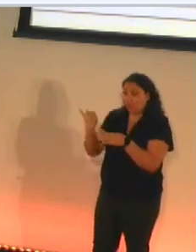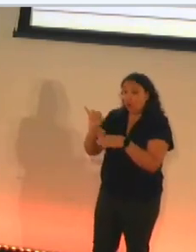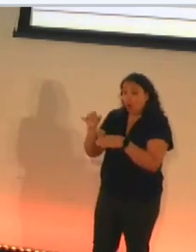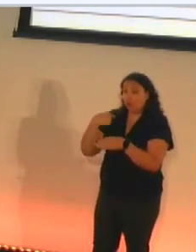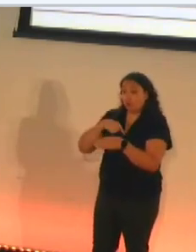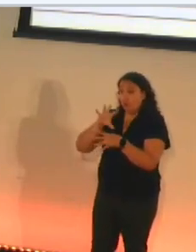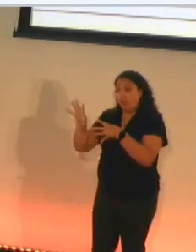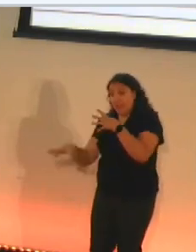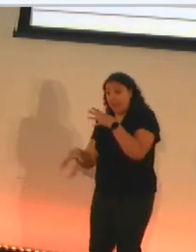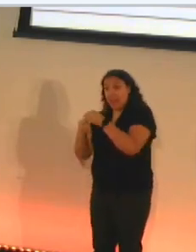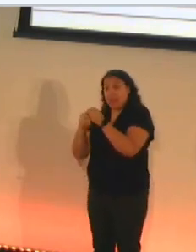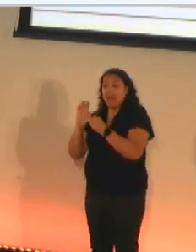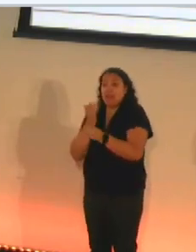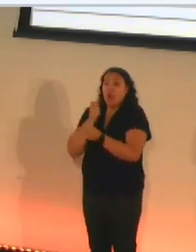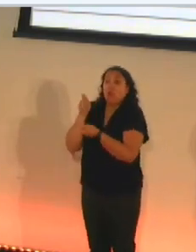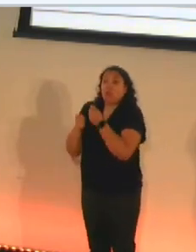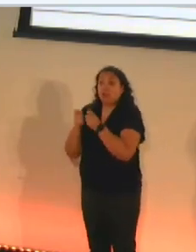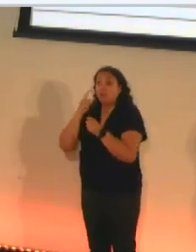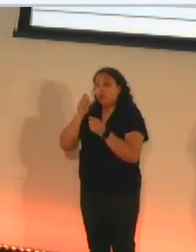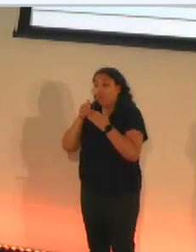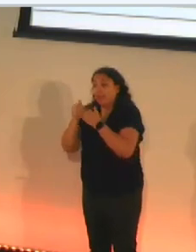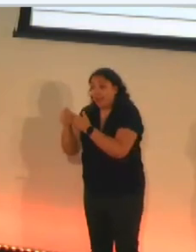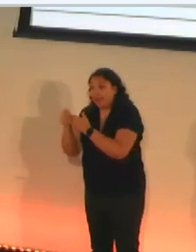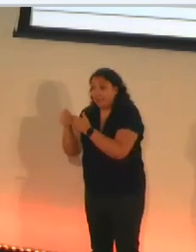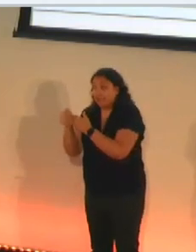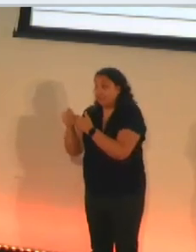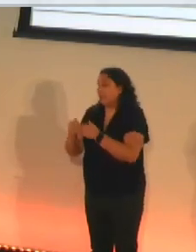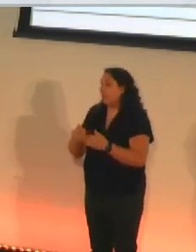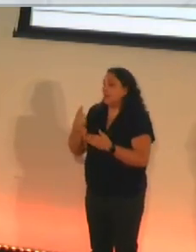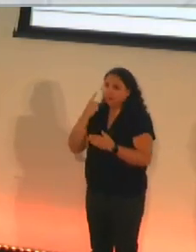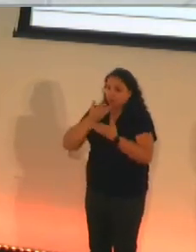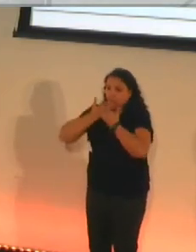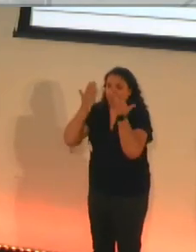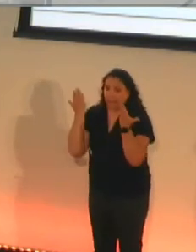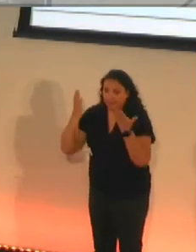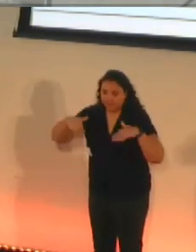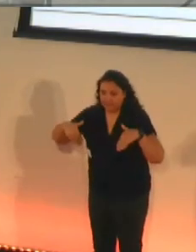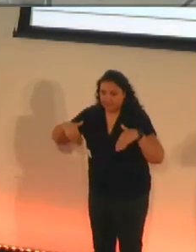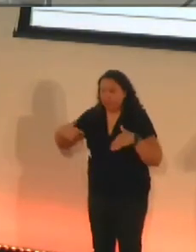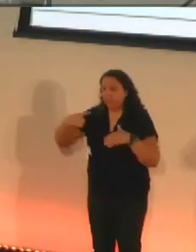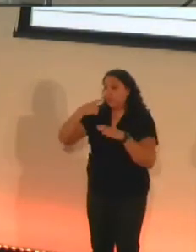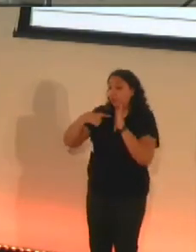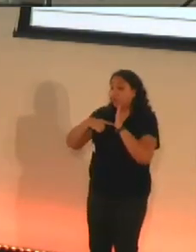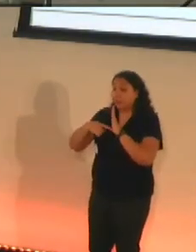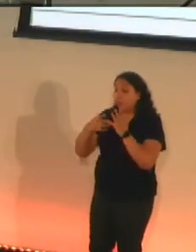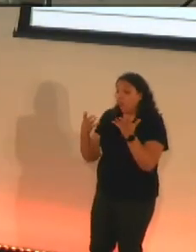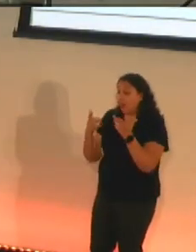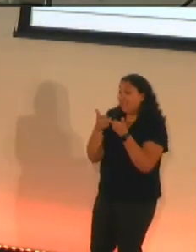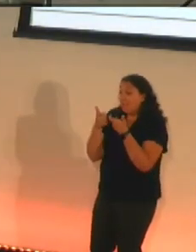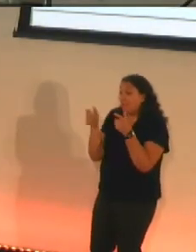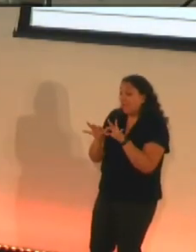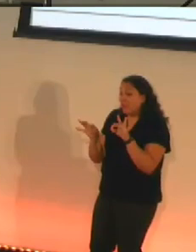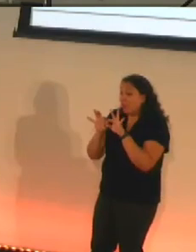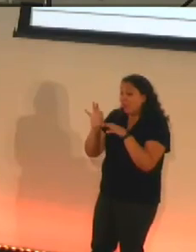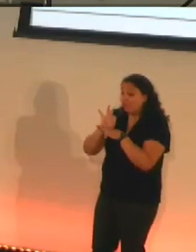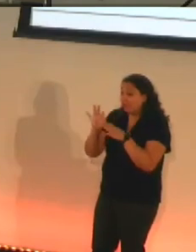custom functions for the guidance scaffolds that we needed, since, again, they didn't exist yet. Primarily, the big important function that we